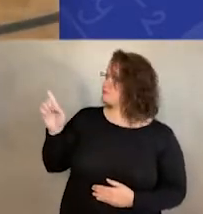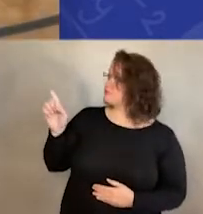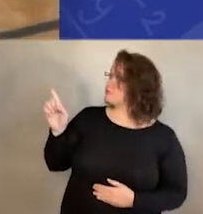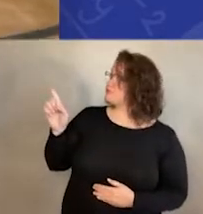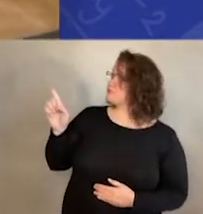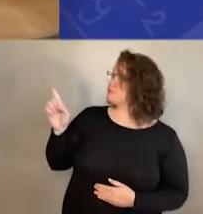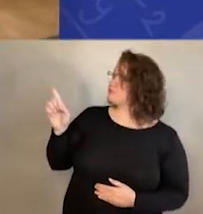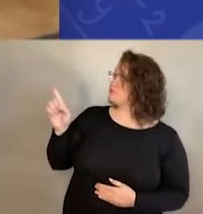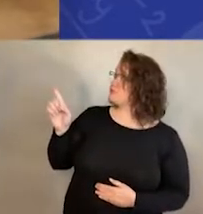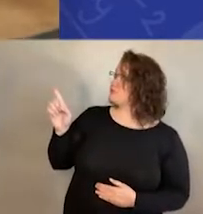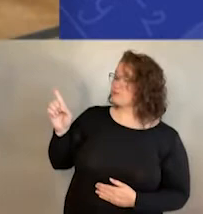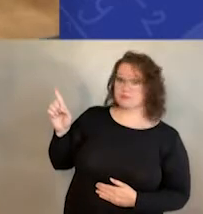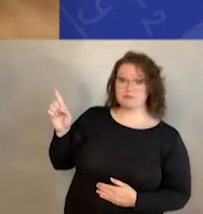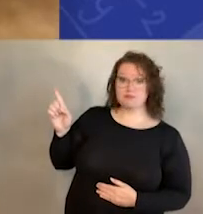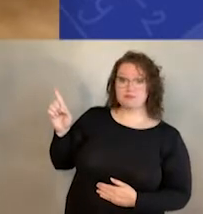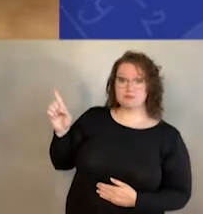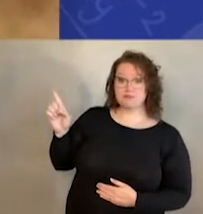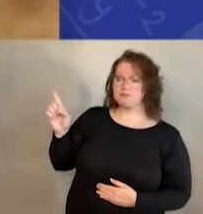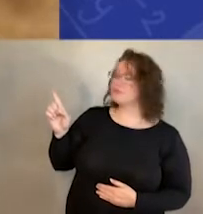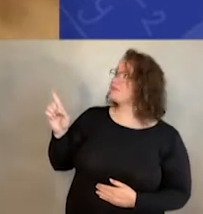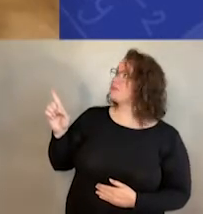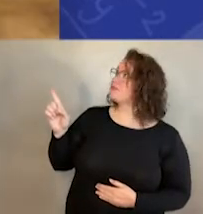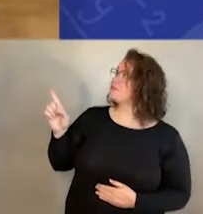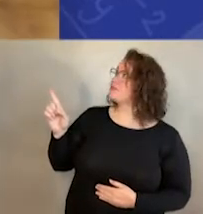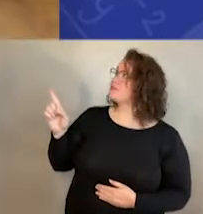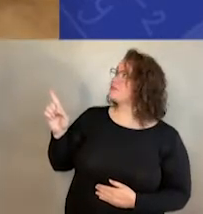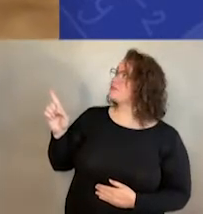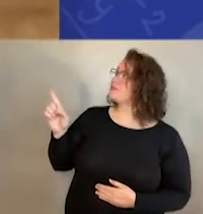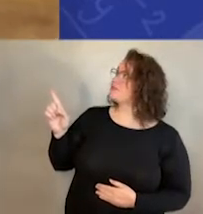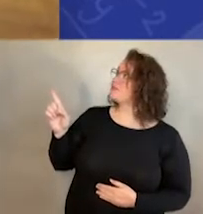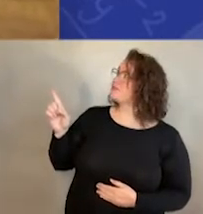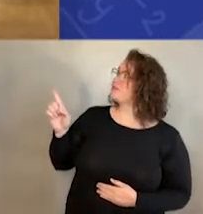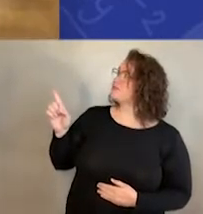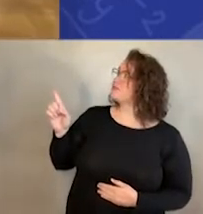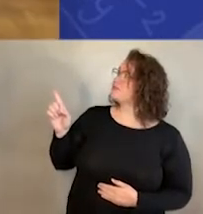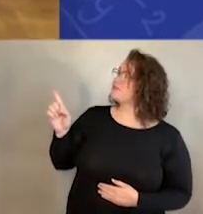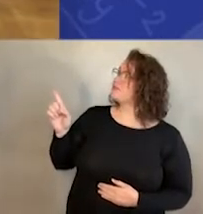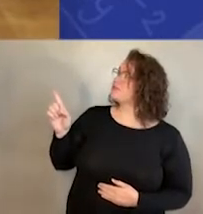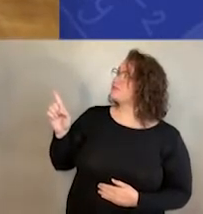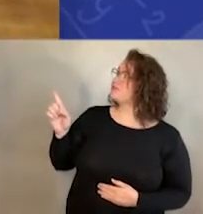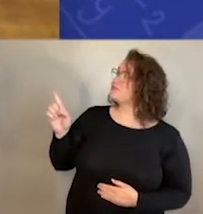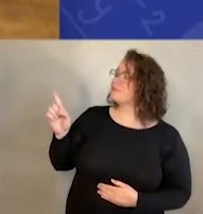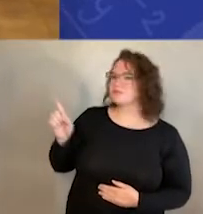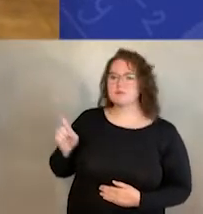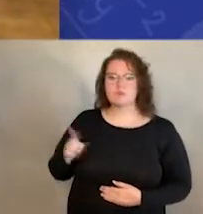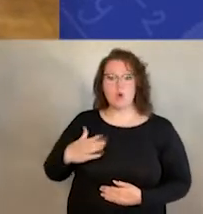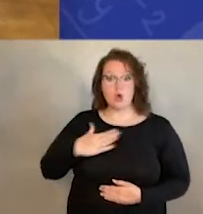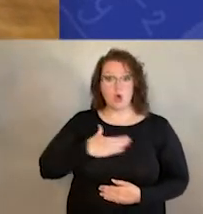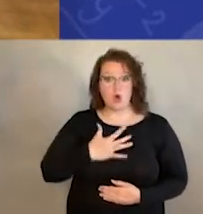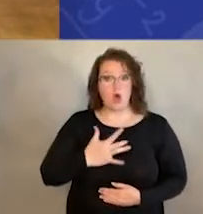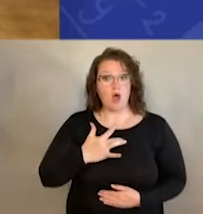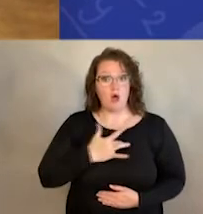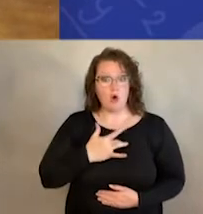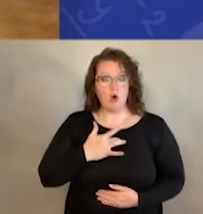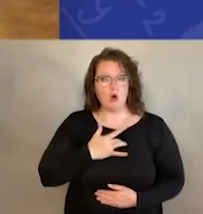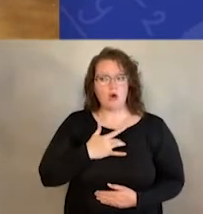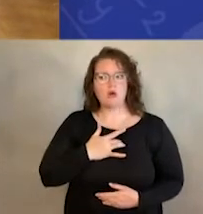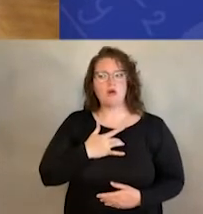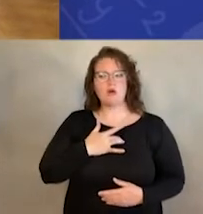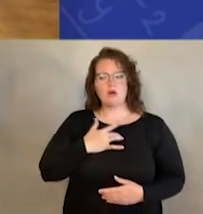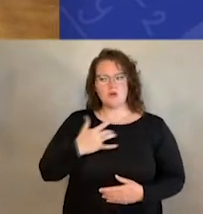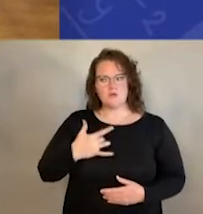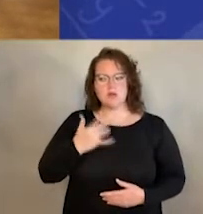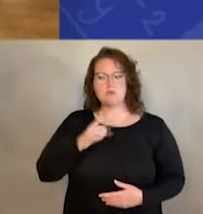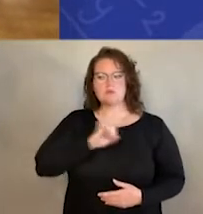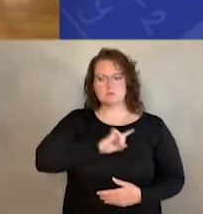feet. She's got her arms extended, palms are flat on the ground. She's looking at the ground. She's working on controlling her heart rate and controlling